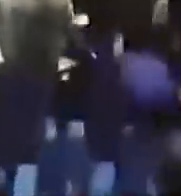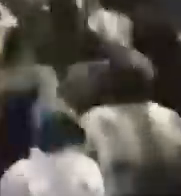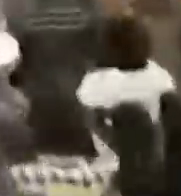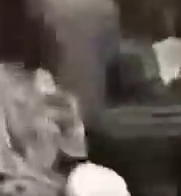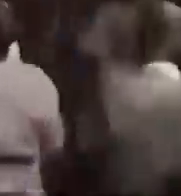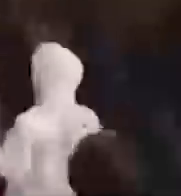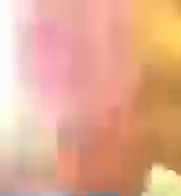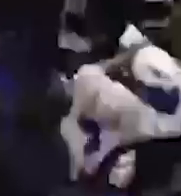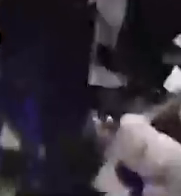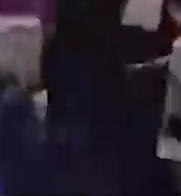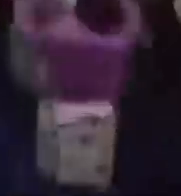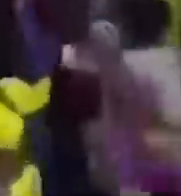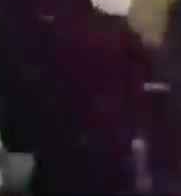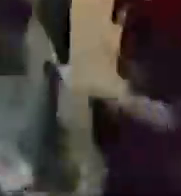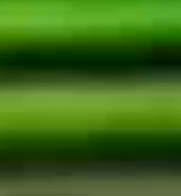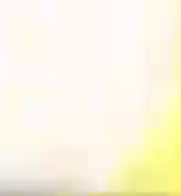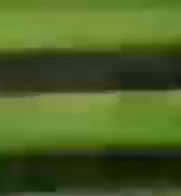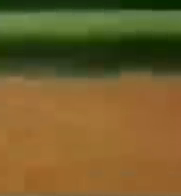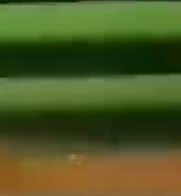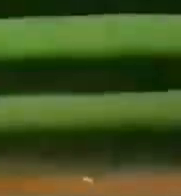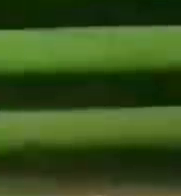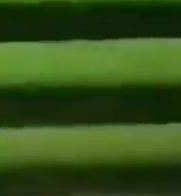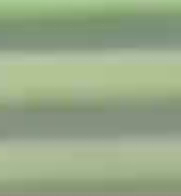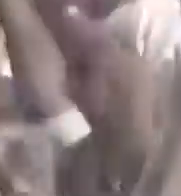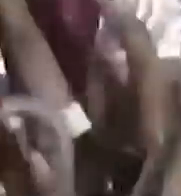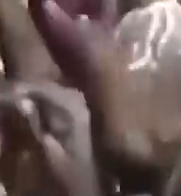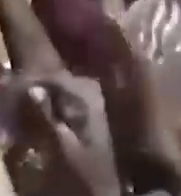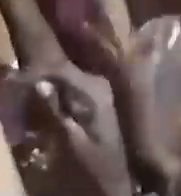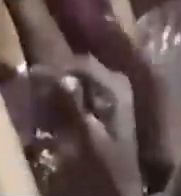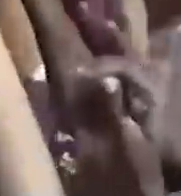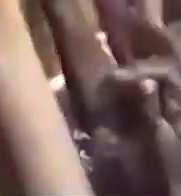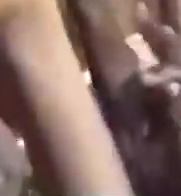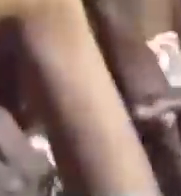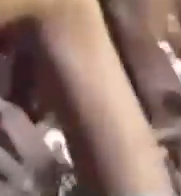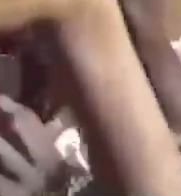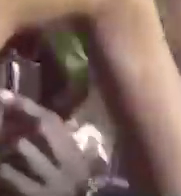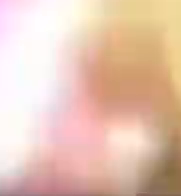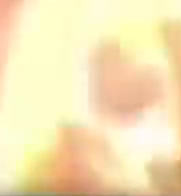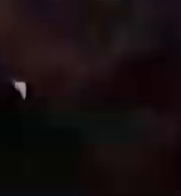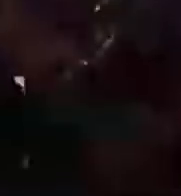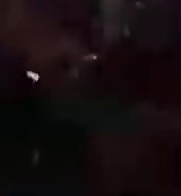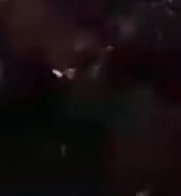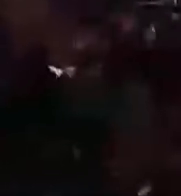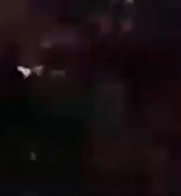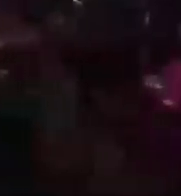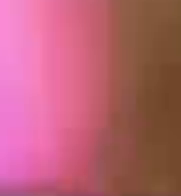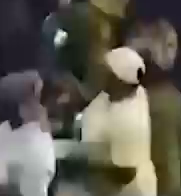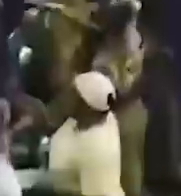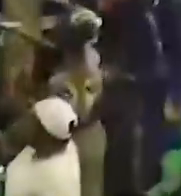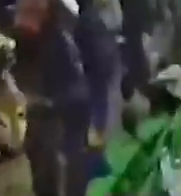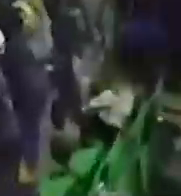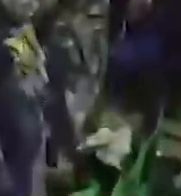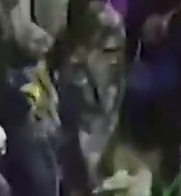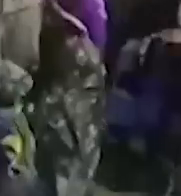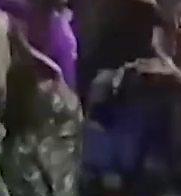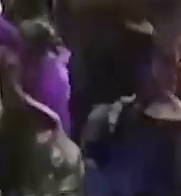Oyawa Shebioba, Apostle Dr. SMO Mustafa Babasebioba, Long Loro Malo.